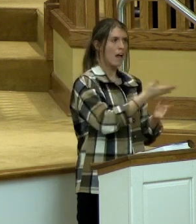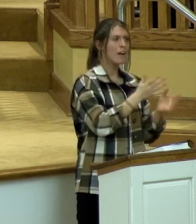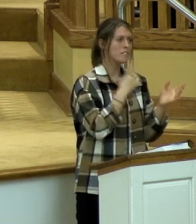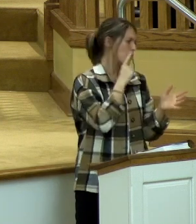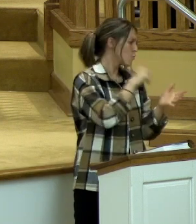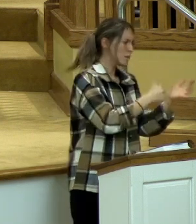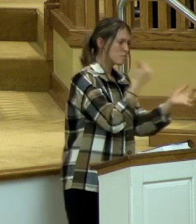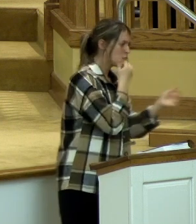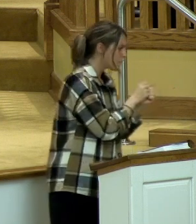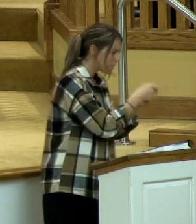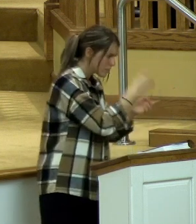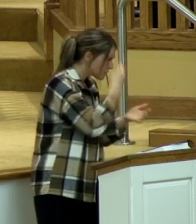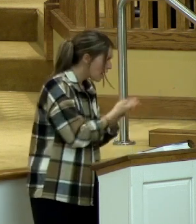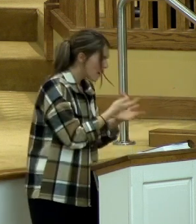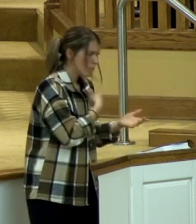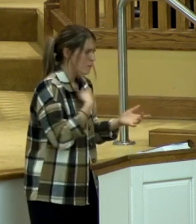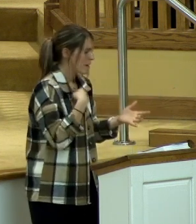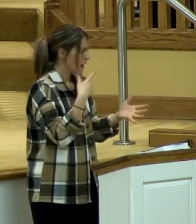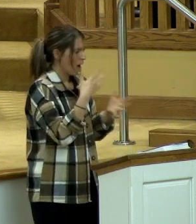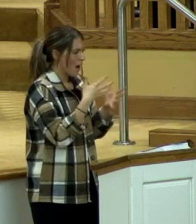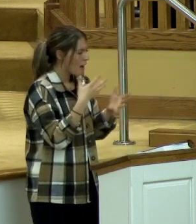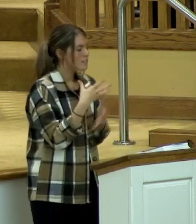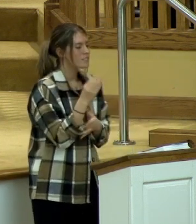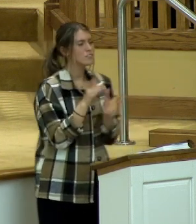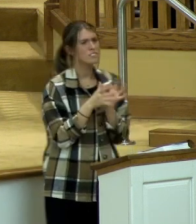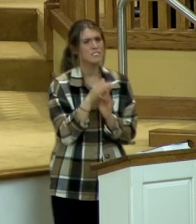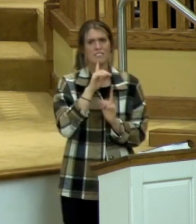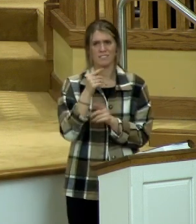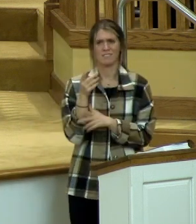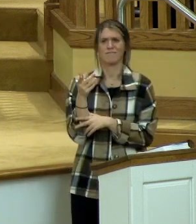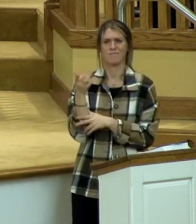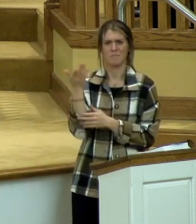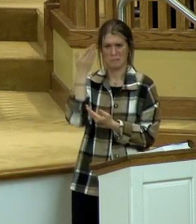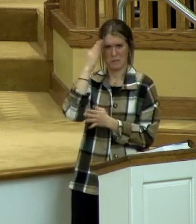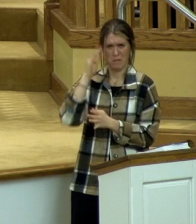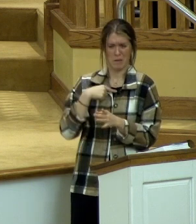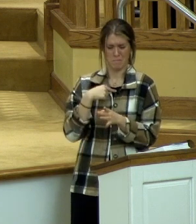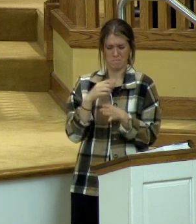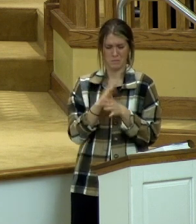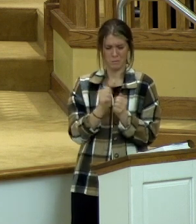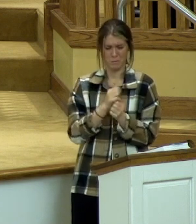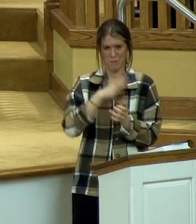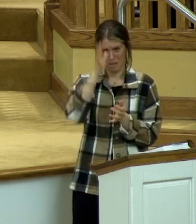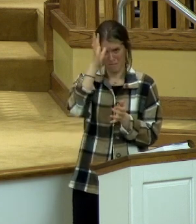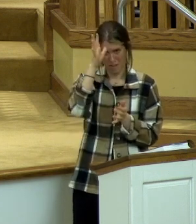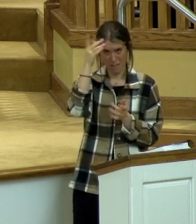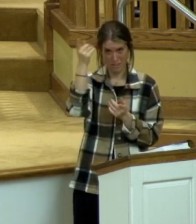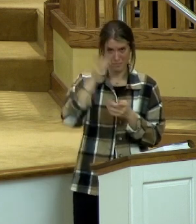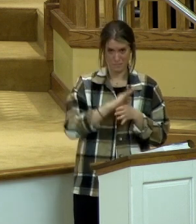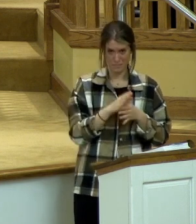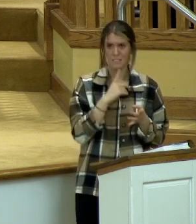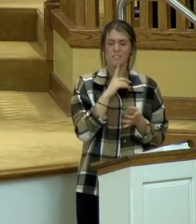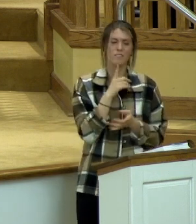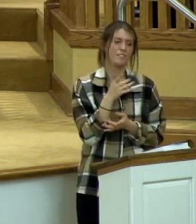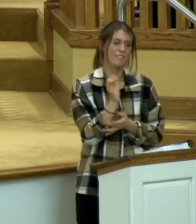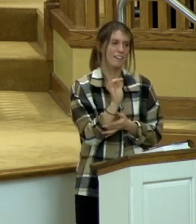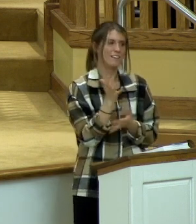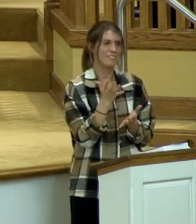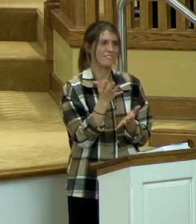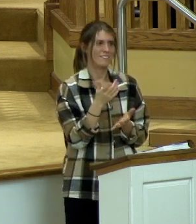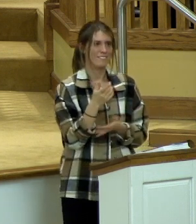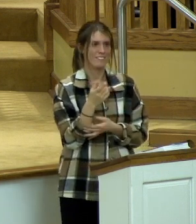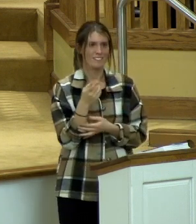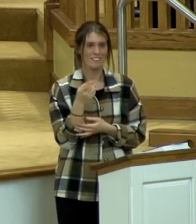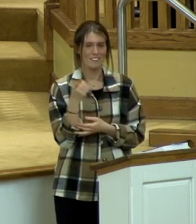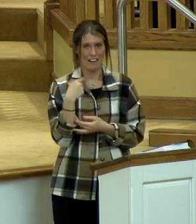is wrong with you, son? Did not you know we were conceived?" He says, "Wist ye not that it must be about my father's business?" And he's kind of, I